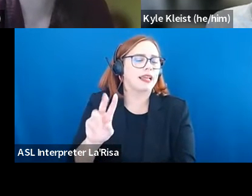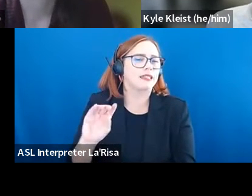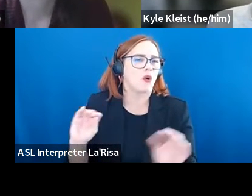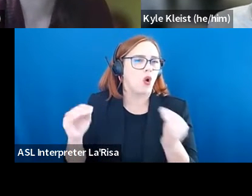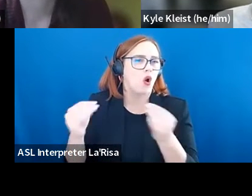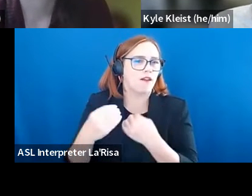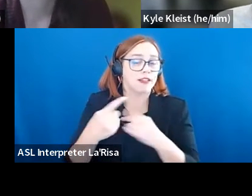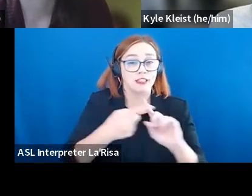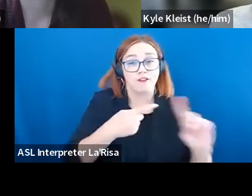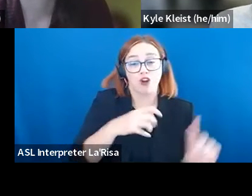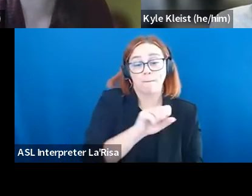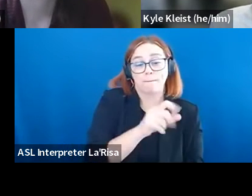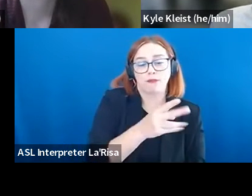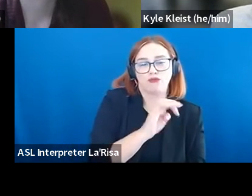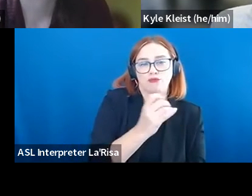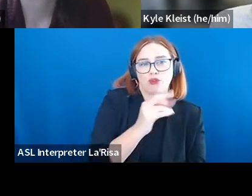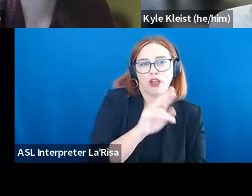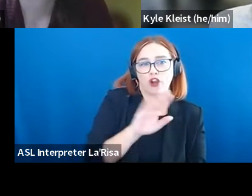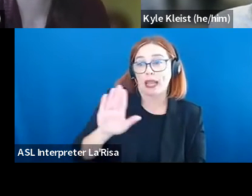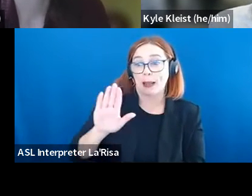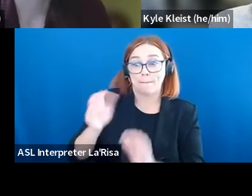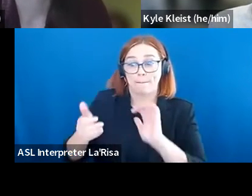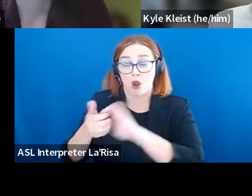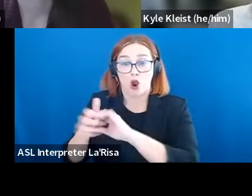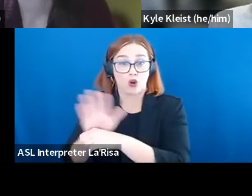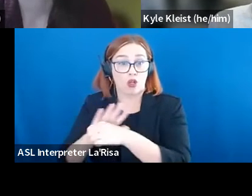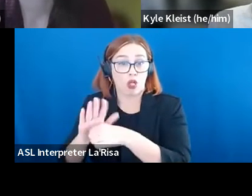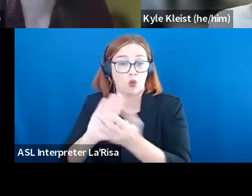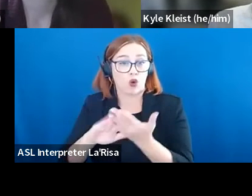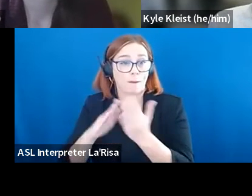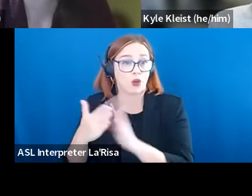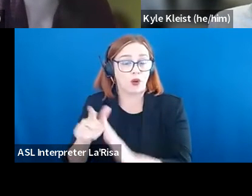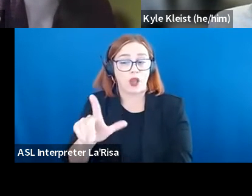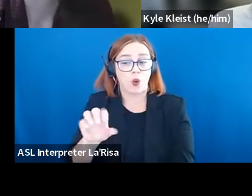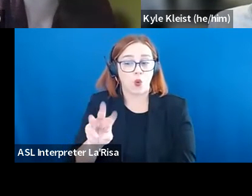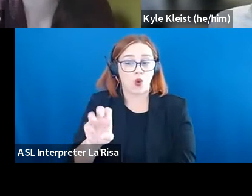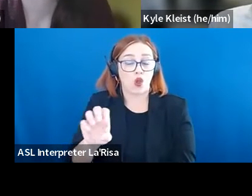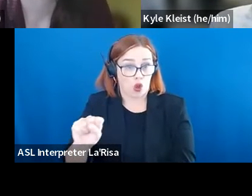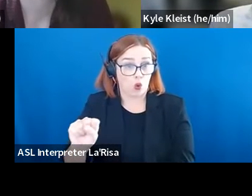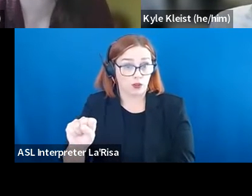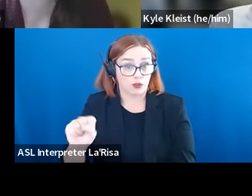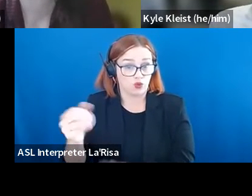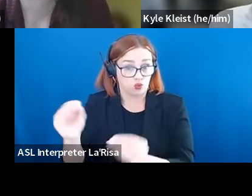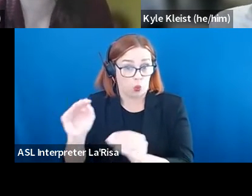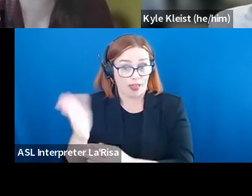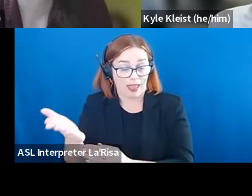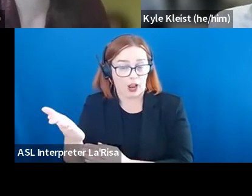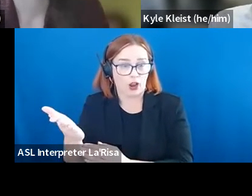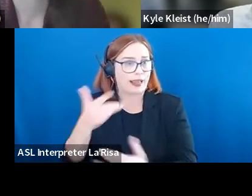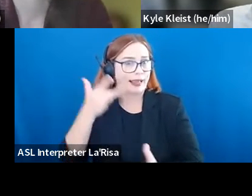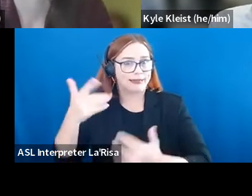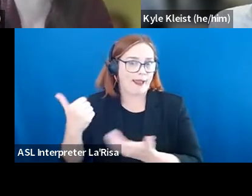local community, and the Lowe's up there was extremely excited about being a partner in this and purchasing the water, which was